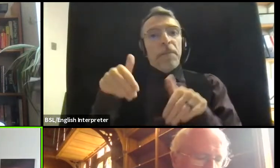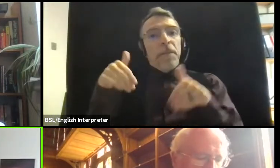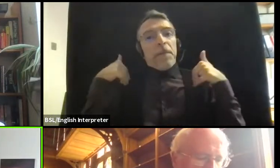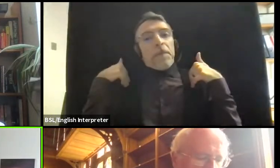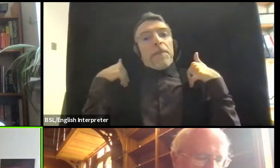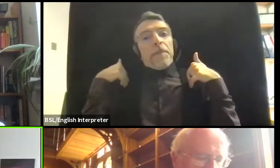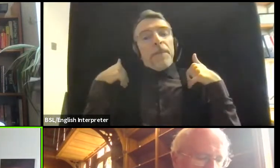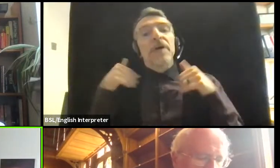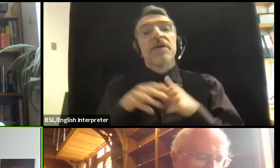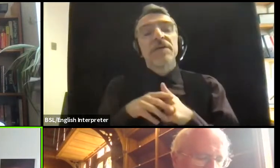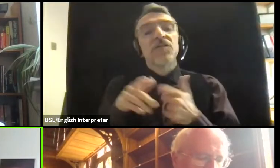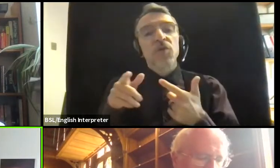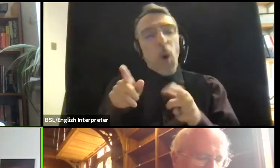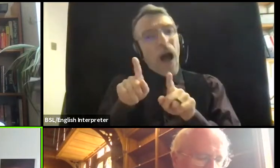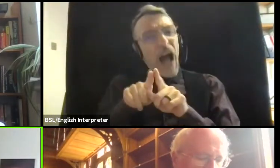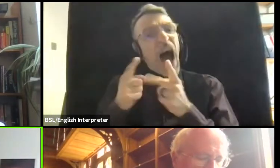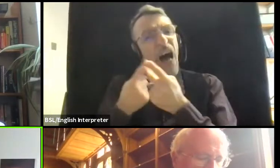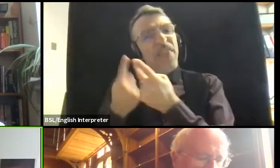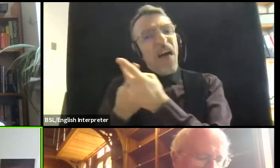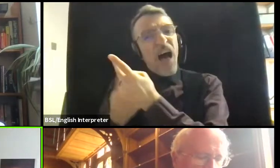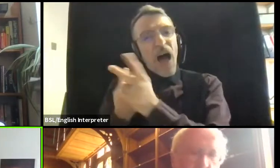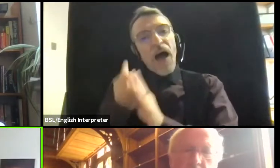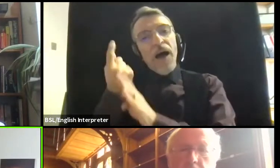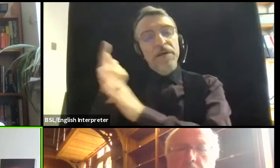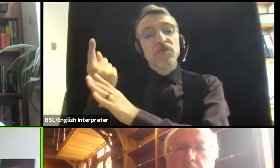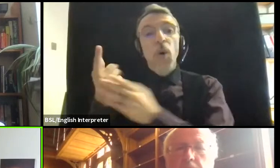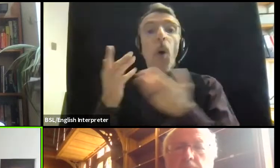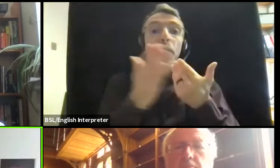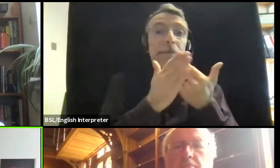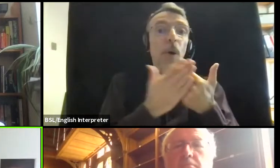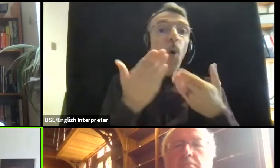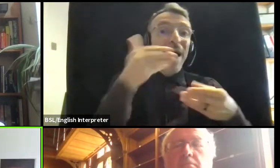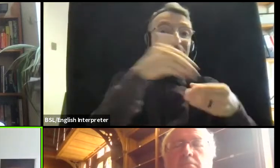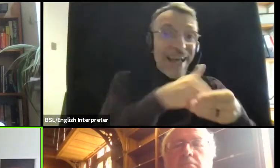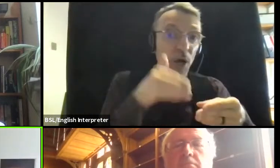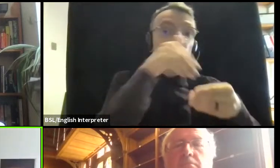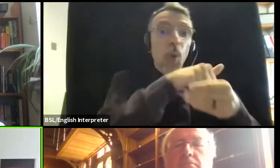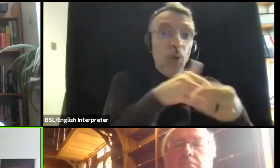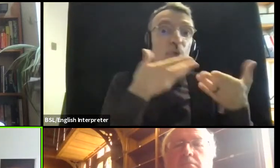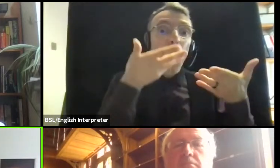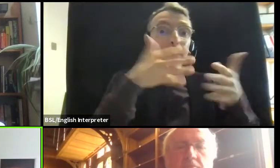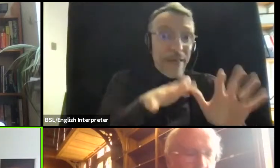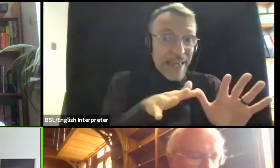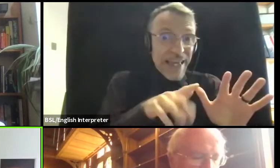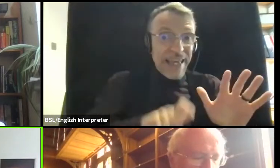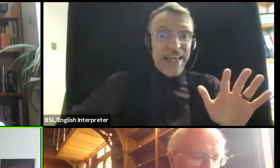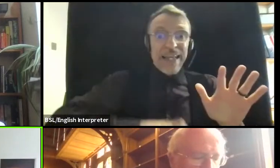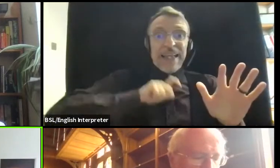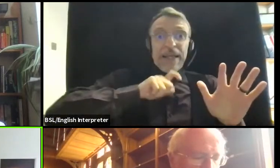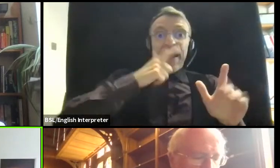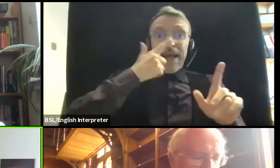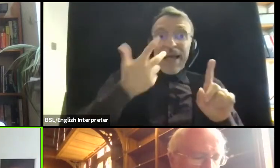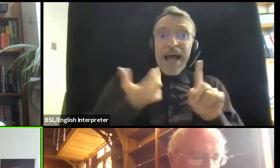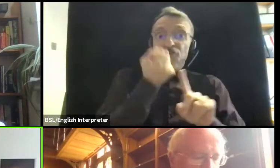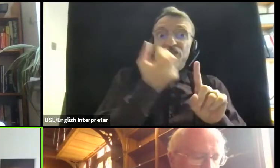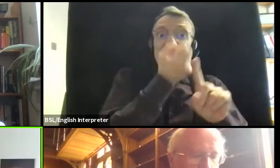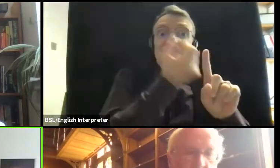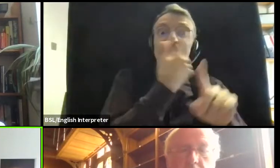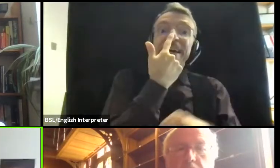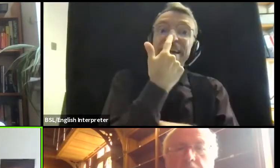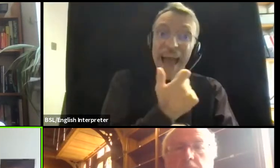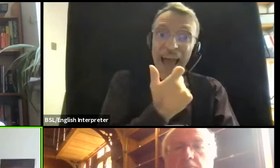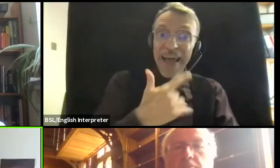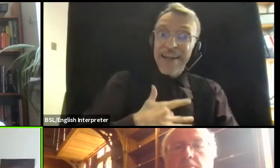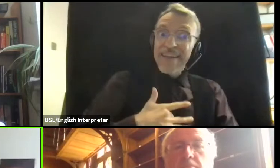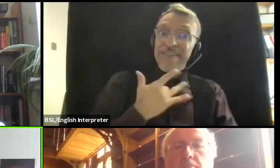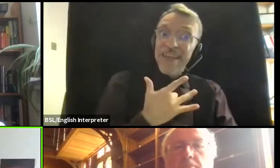think the more inclusion people have, the more people feel that they can achieve. And even